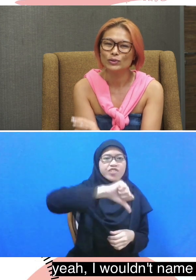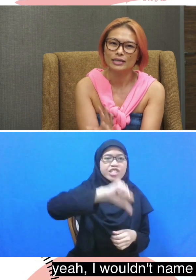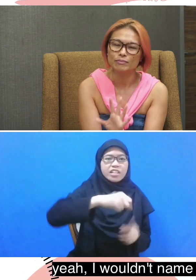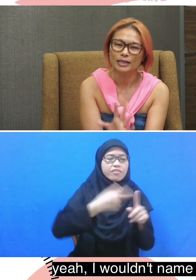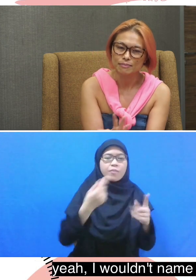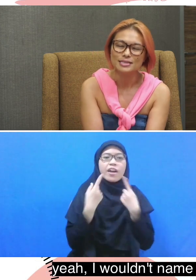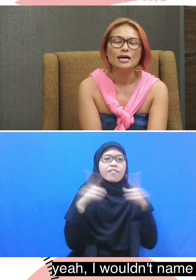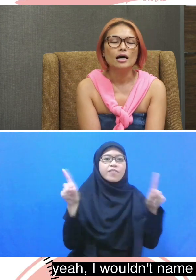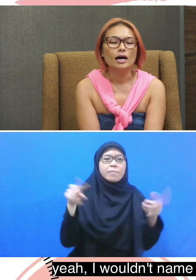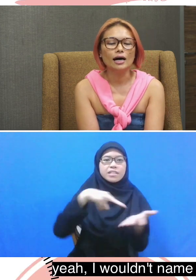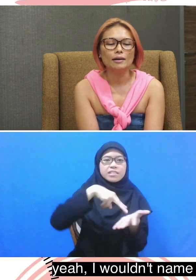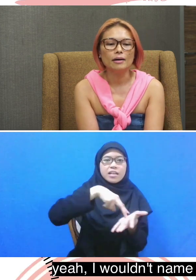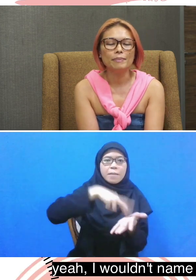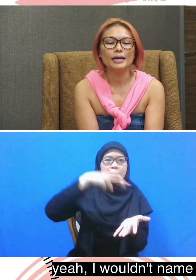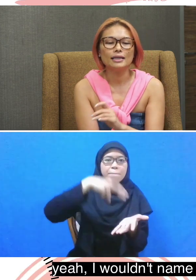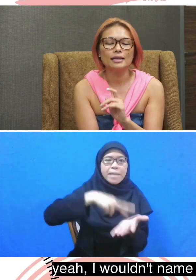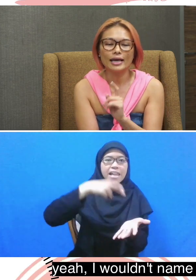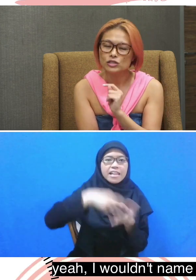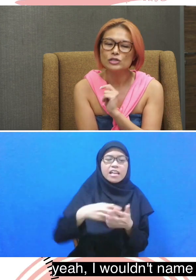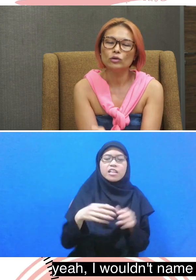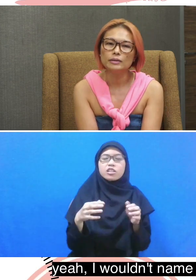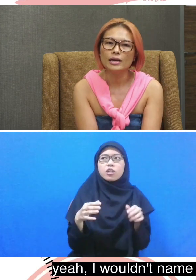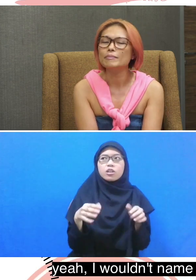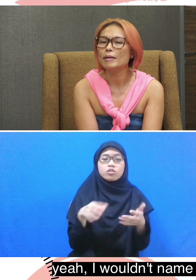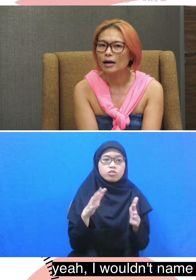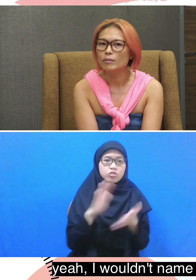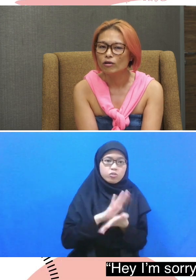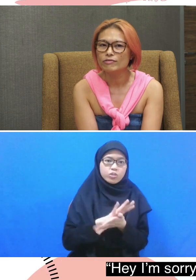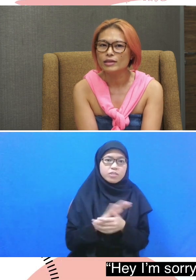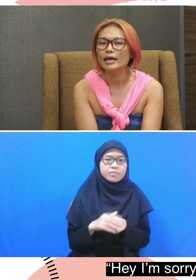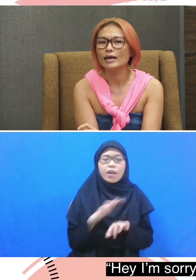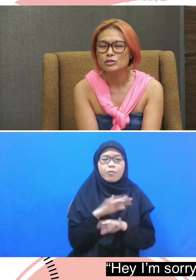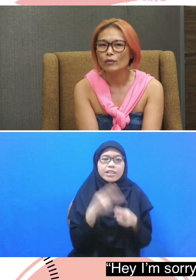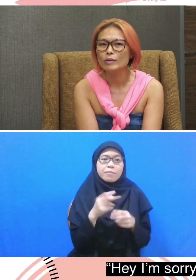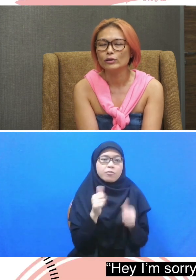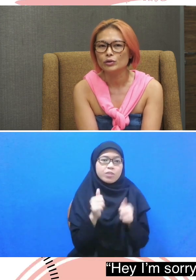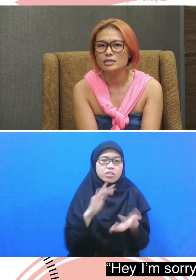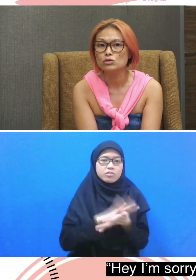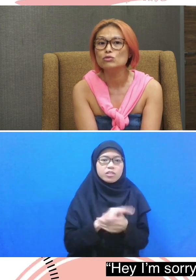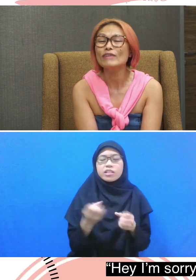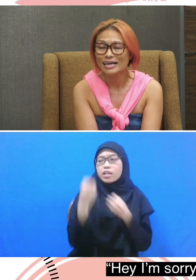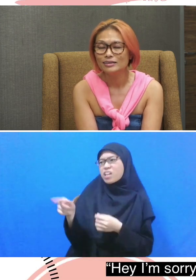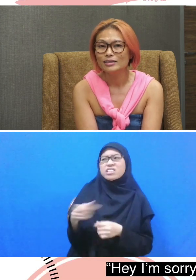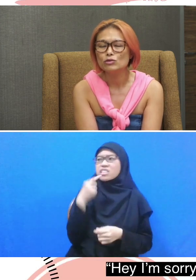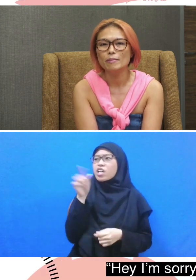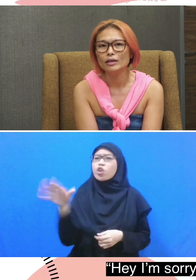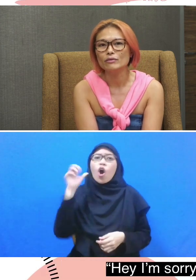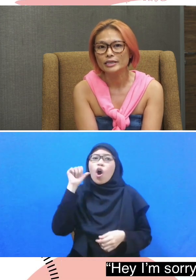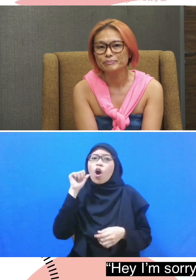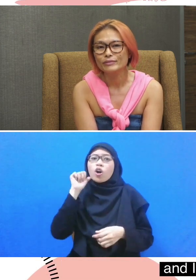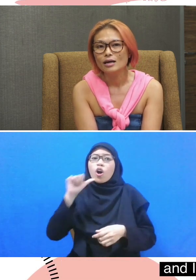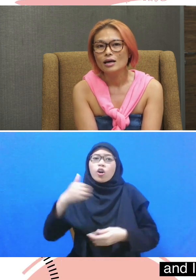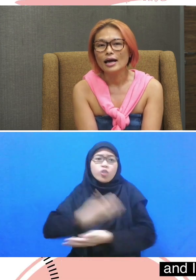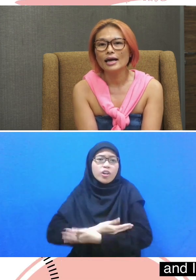I wouldn't name names, but they actually told me and my mom off that, "Hey, I'm sorry, but your daughter is too fat to be a